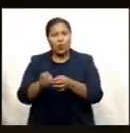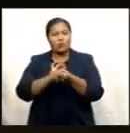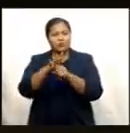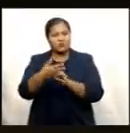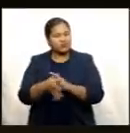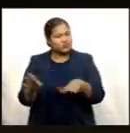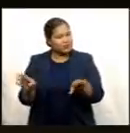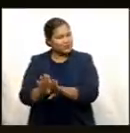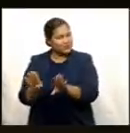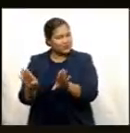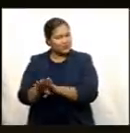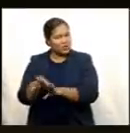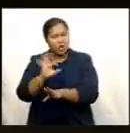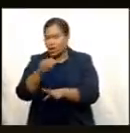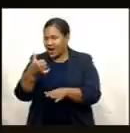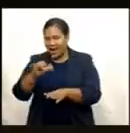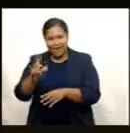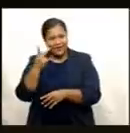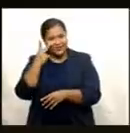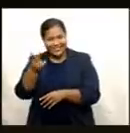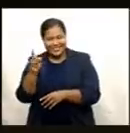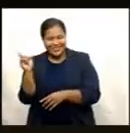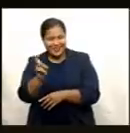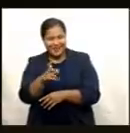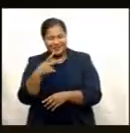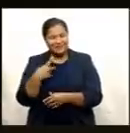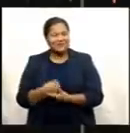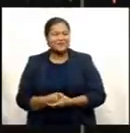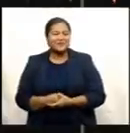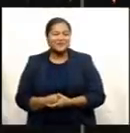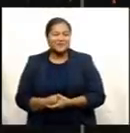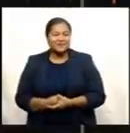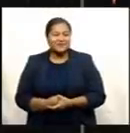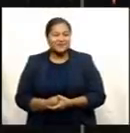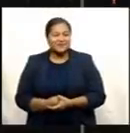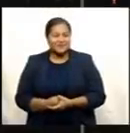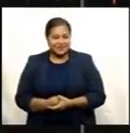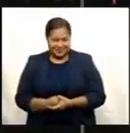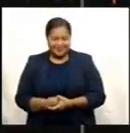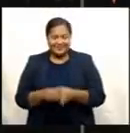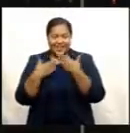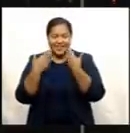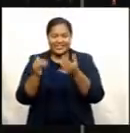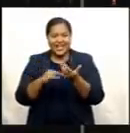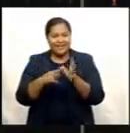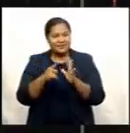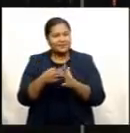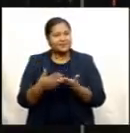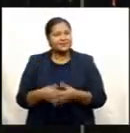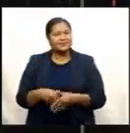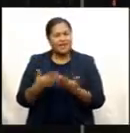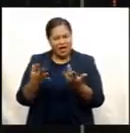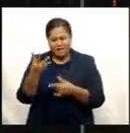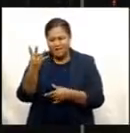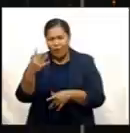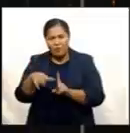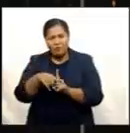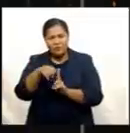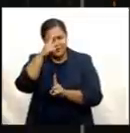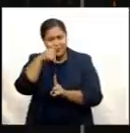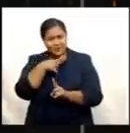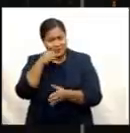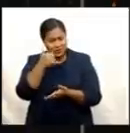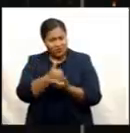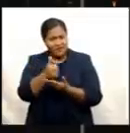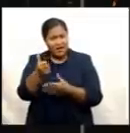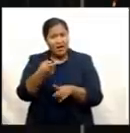allowing visitors for the time being. Edwin. Naka Sanyani. Meanwhile, the 4 new cases in